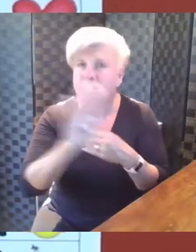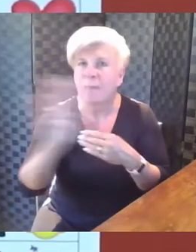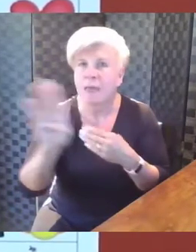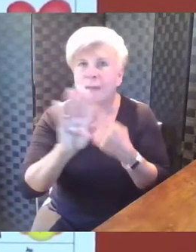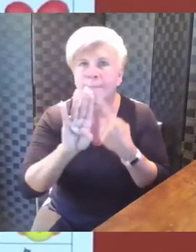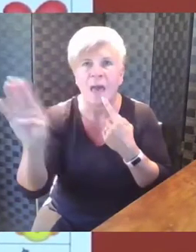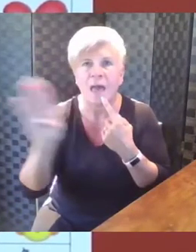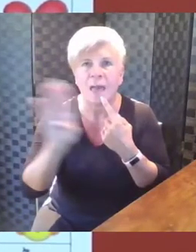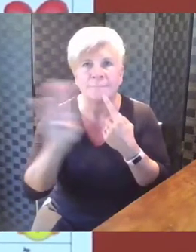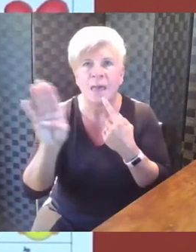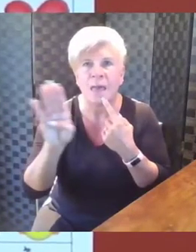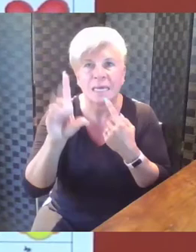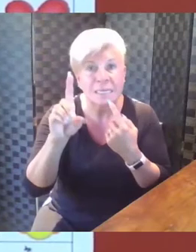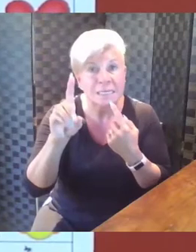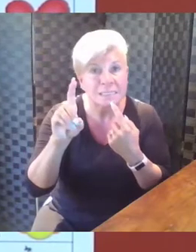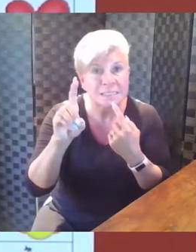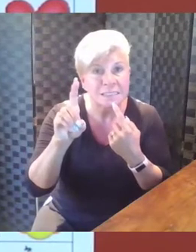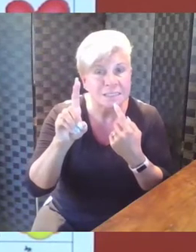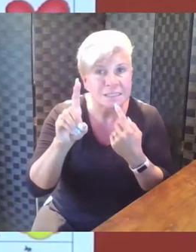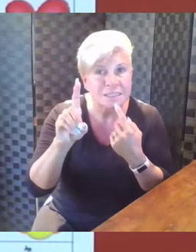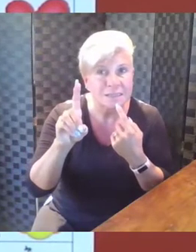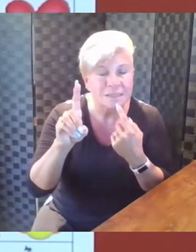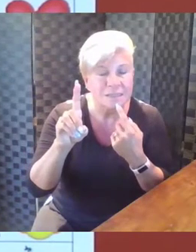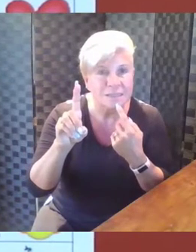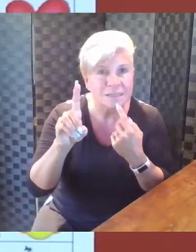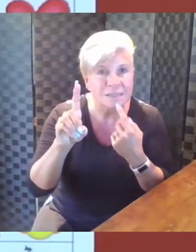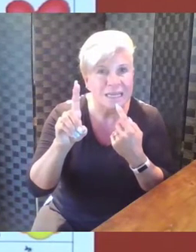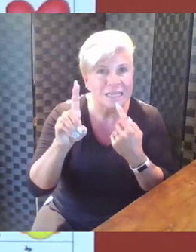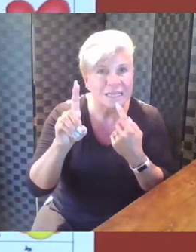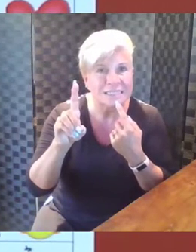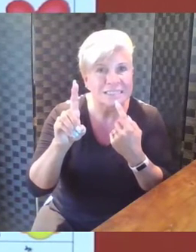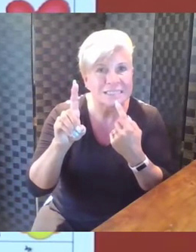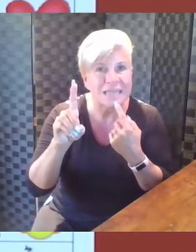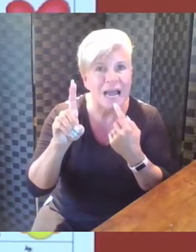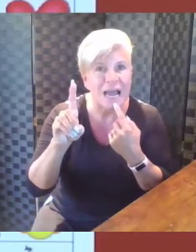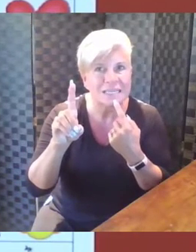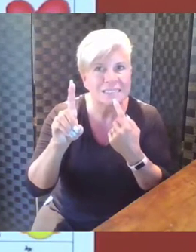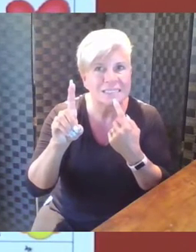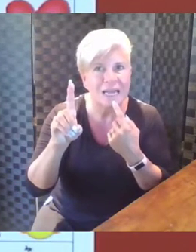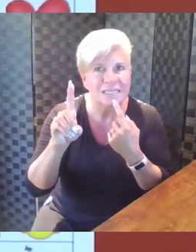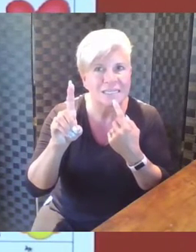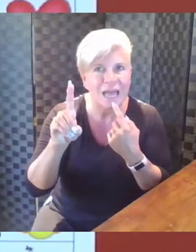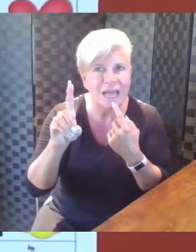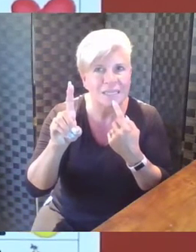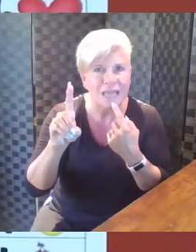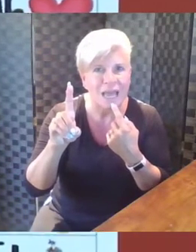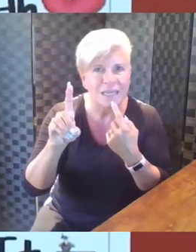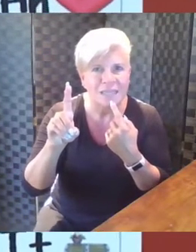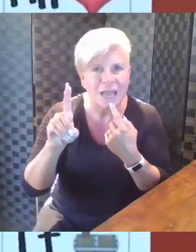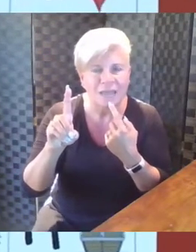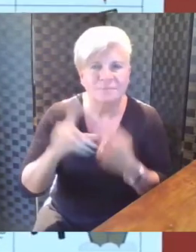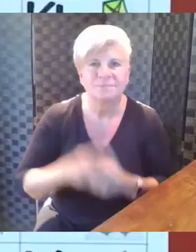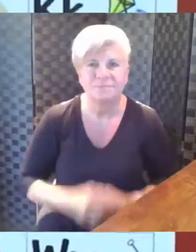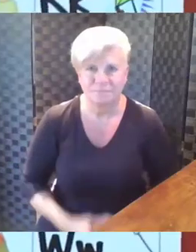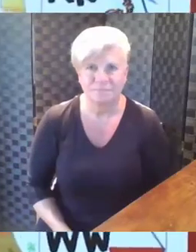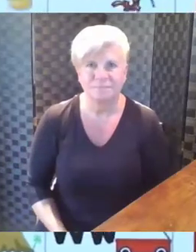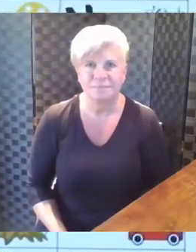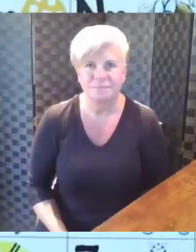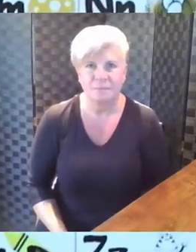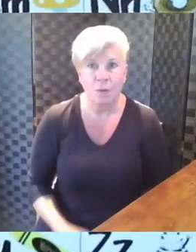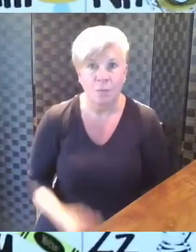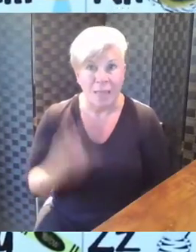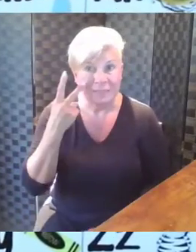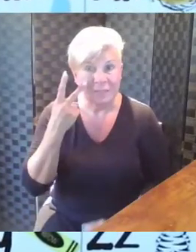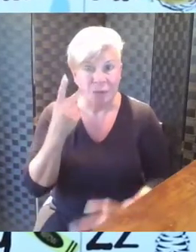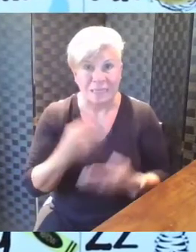Buh. What about D? What does D say? Duh. Great job. And I'm going to give you a sneak peek